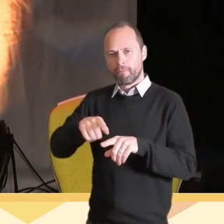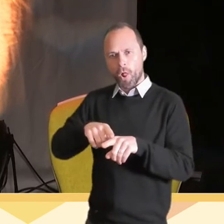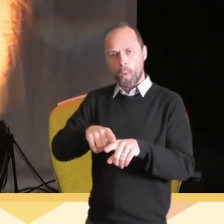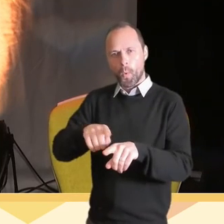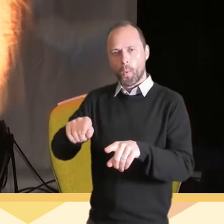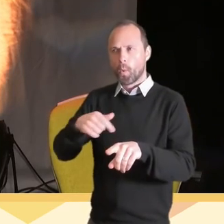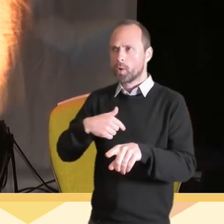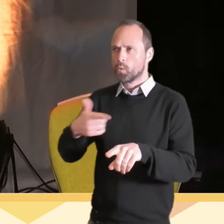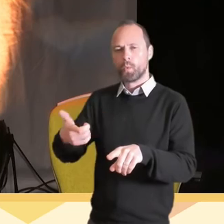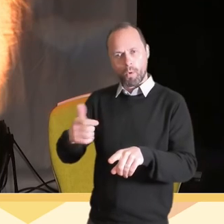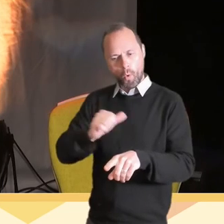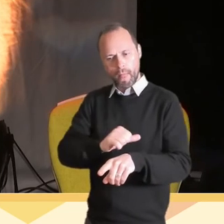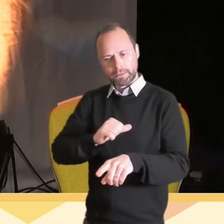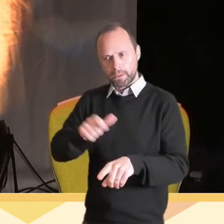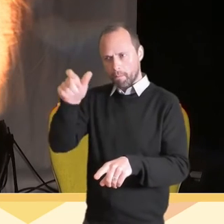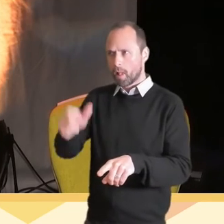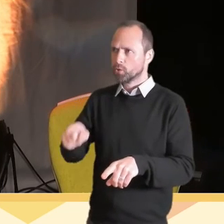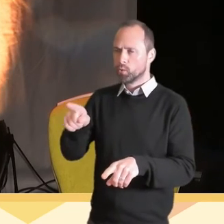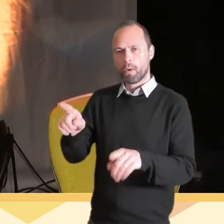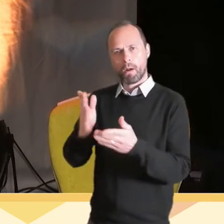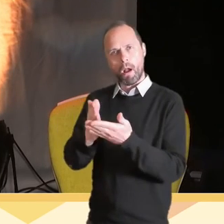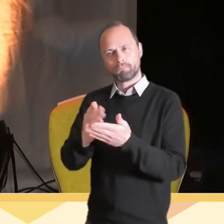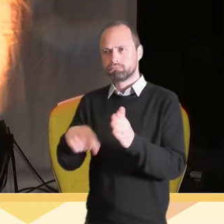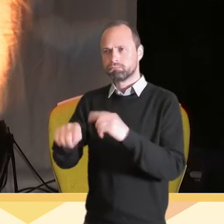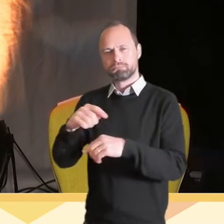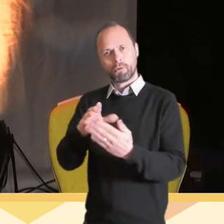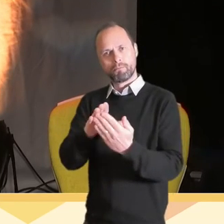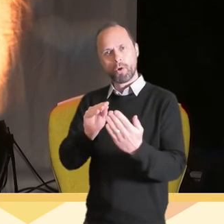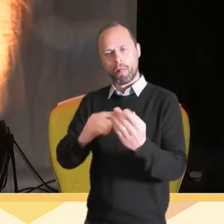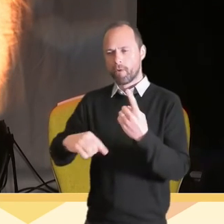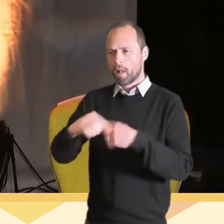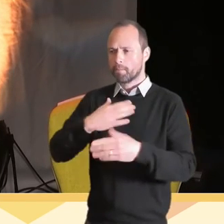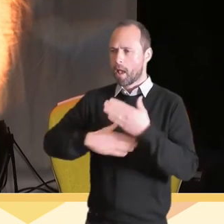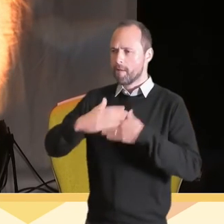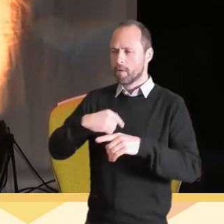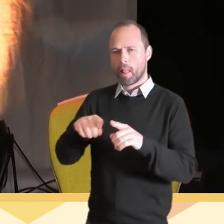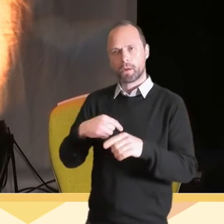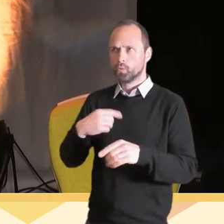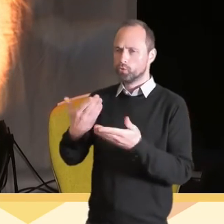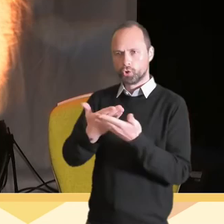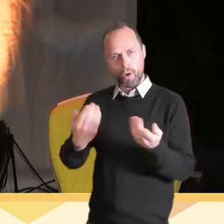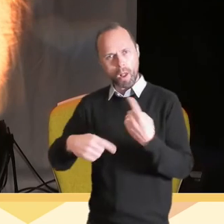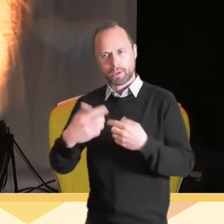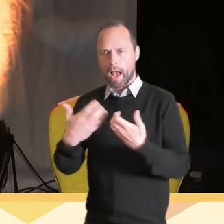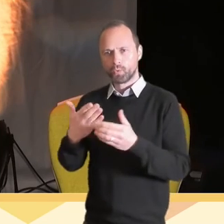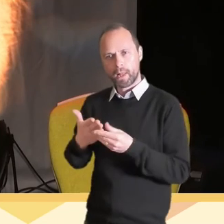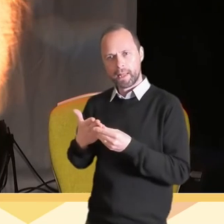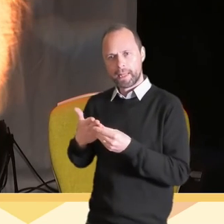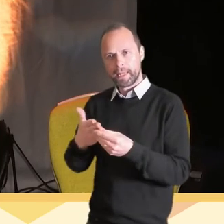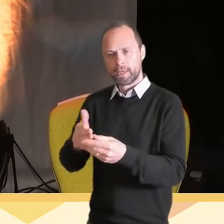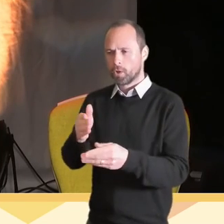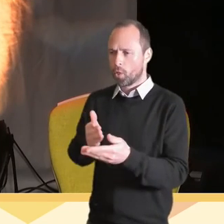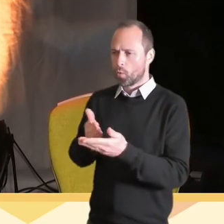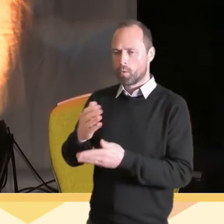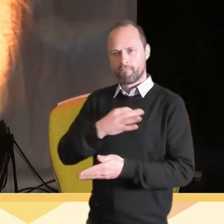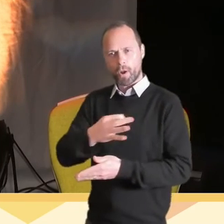you've modelled that for us, and you have demonstrated what it means to lead out of that vulnerability, and that's been really, really